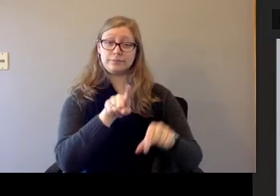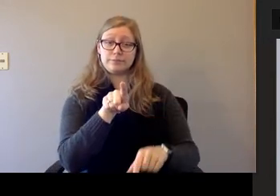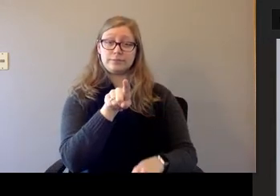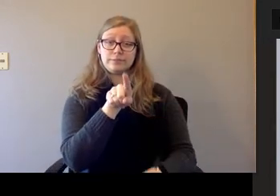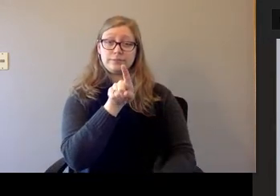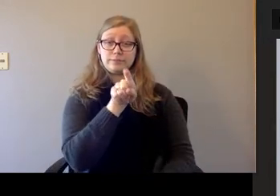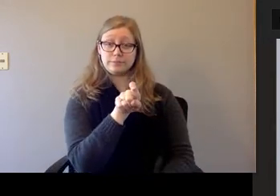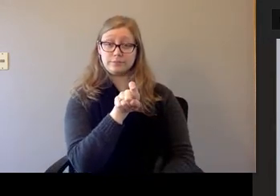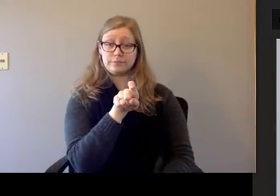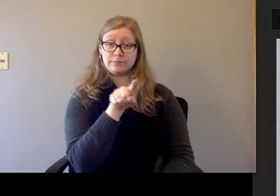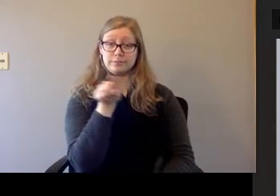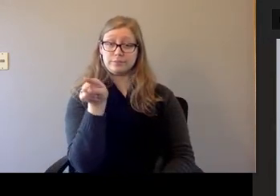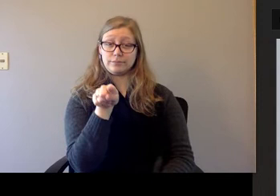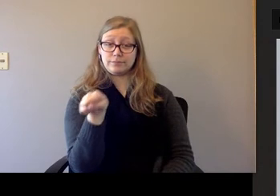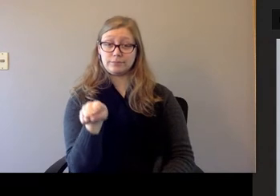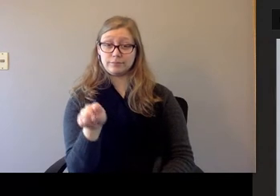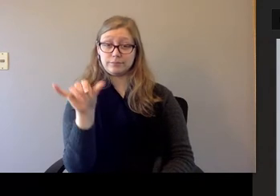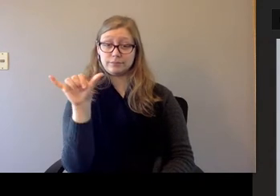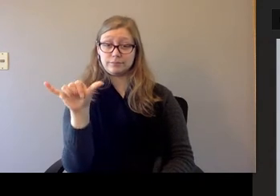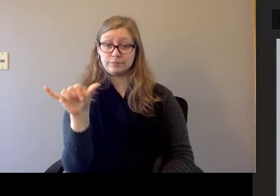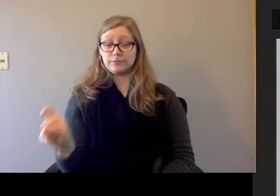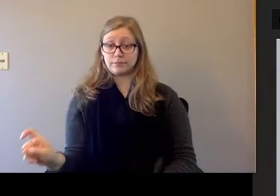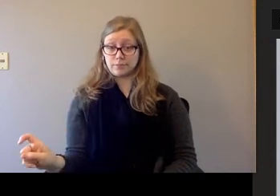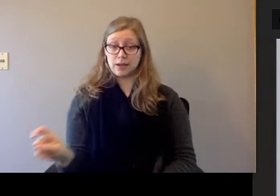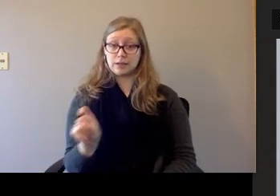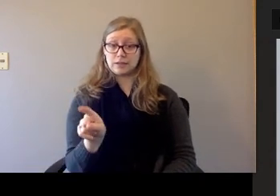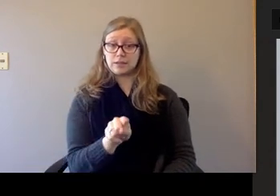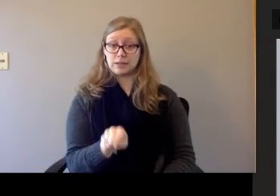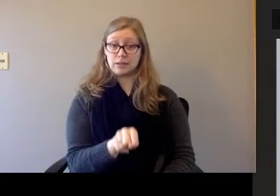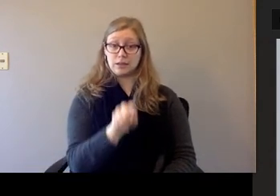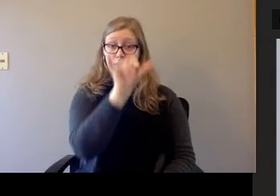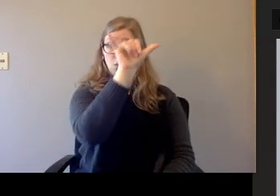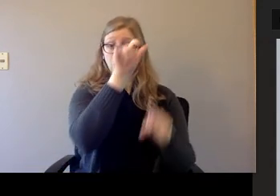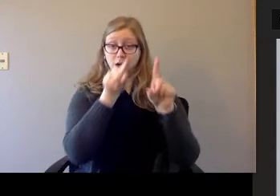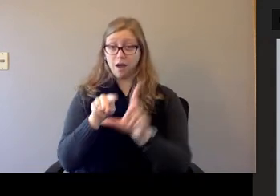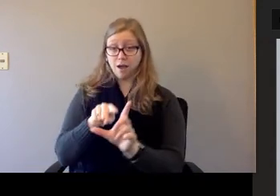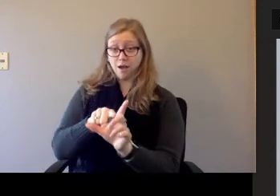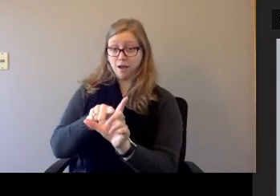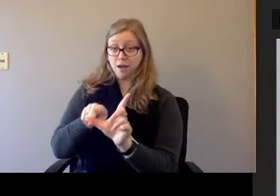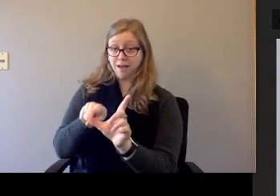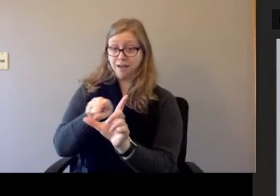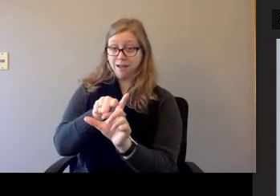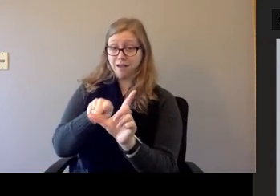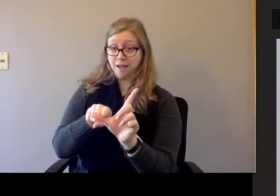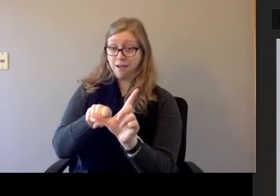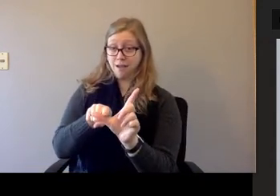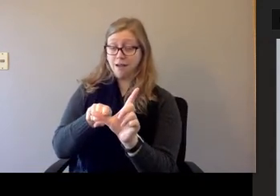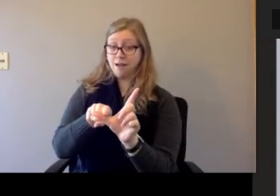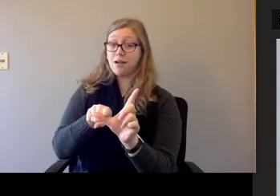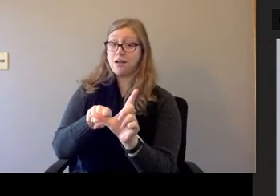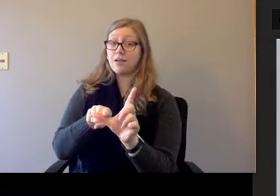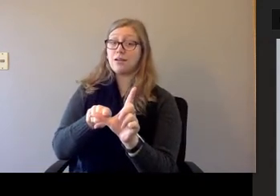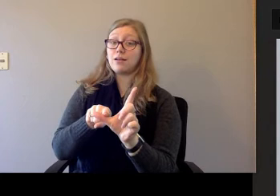x, z, y is going to be